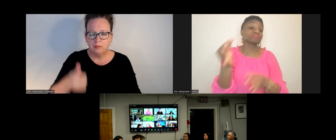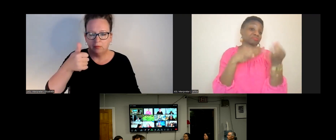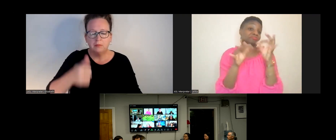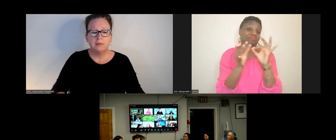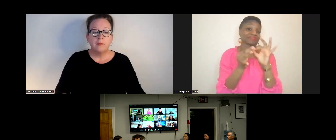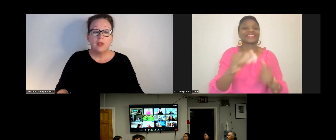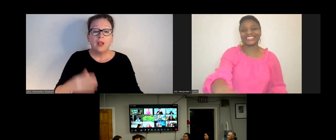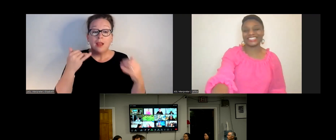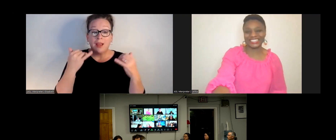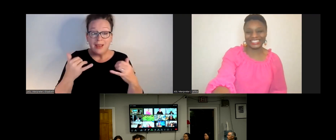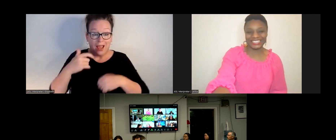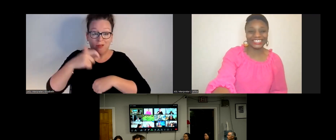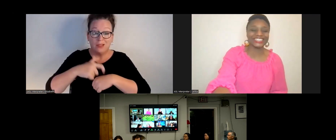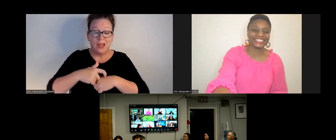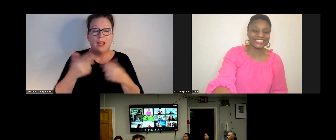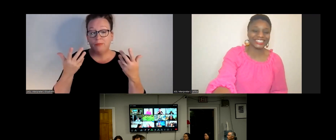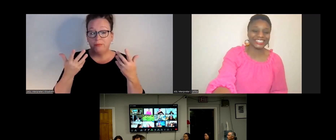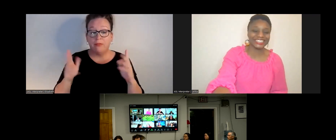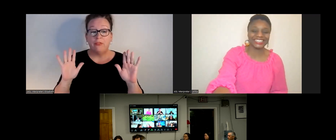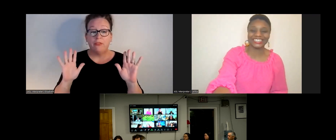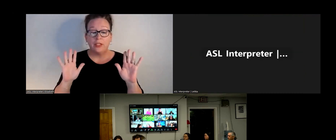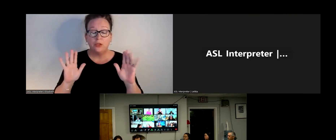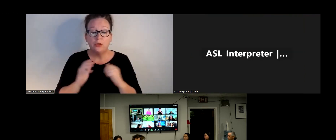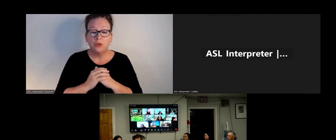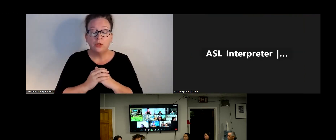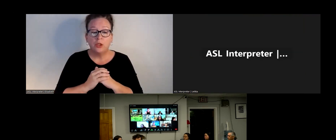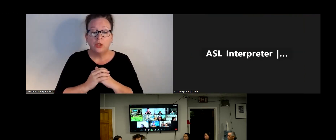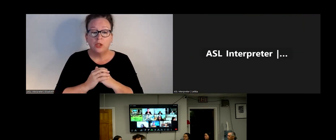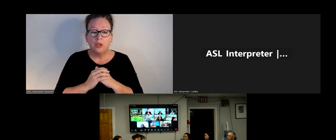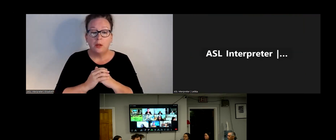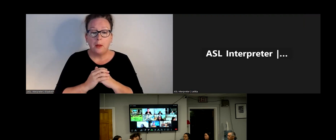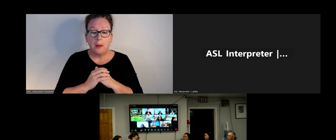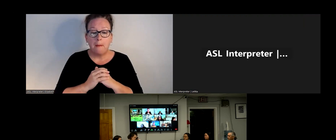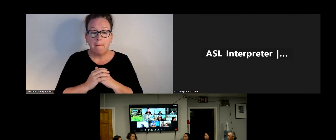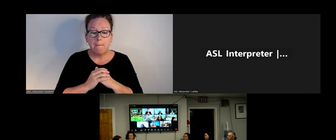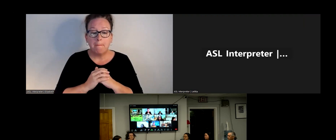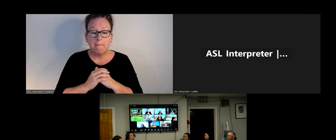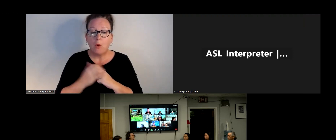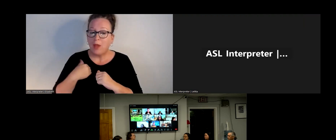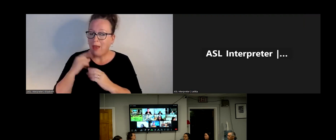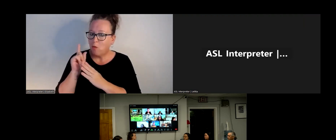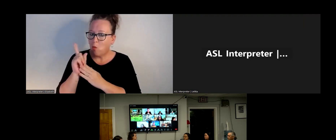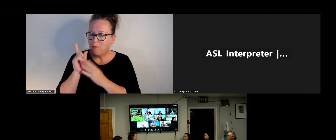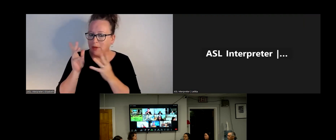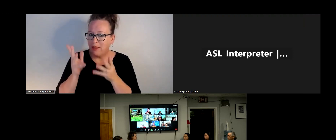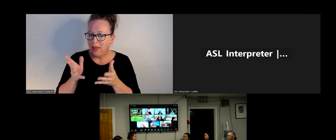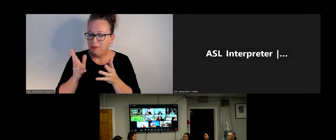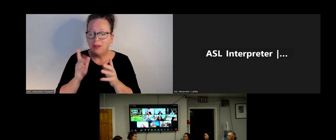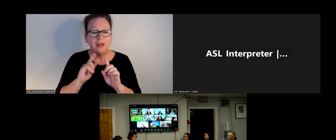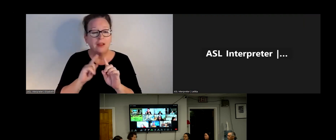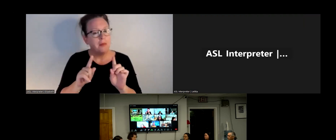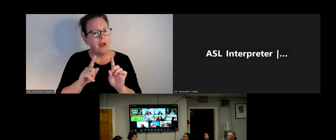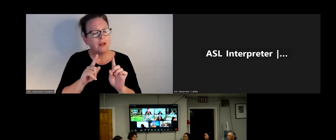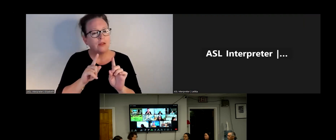We are definitely at time. We have 1 minute left, but really,